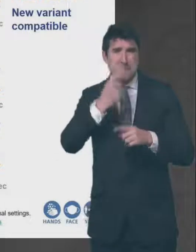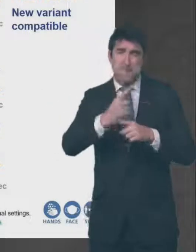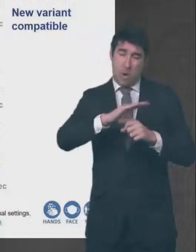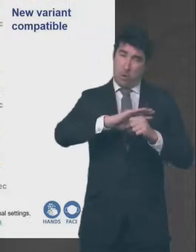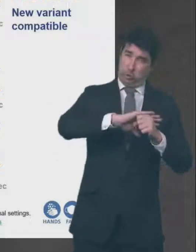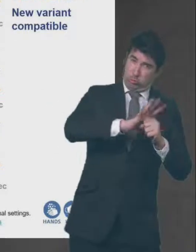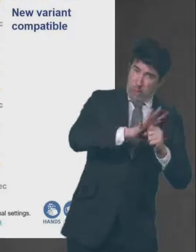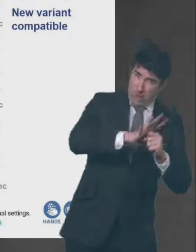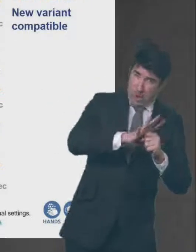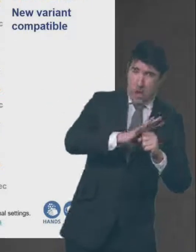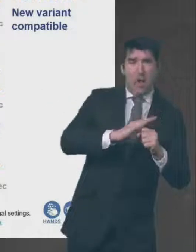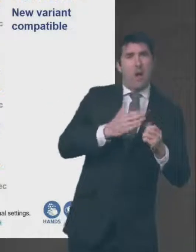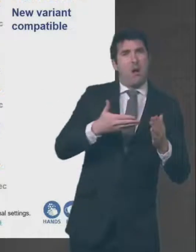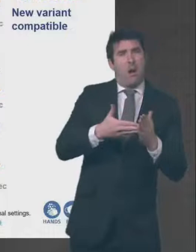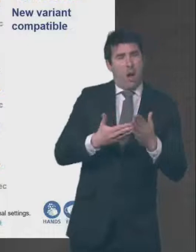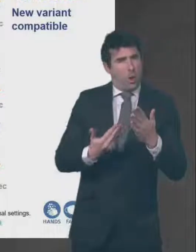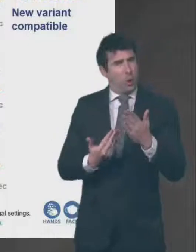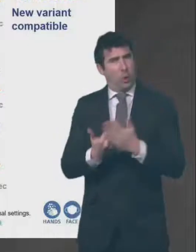media.